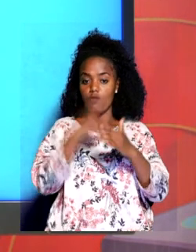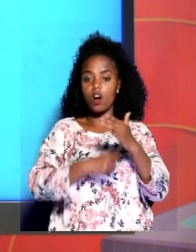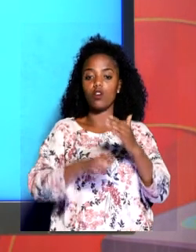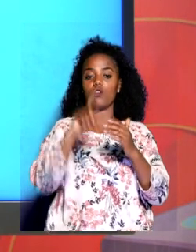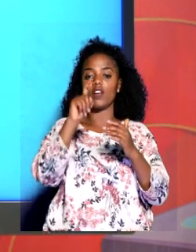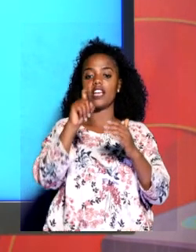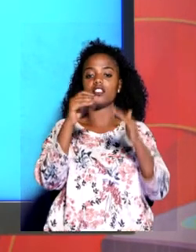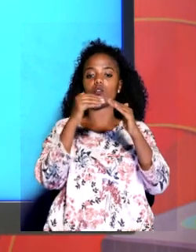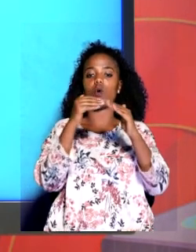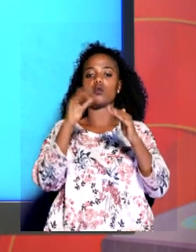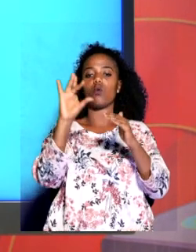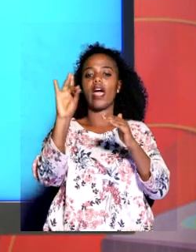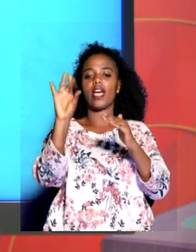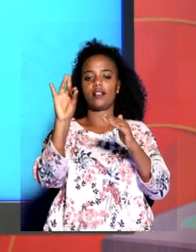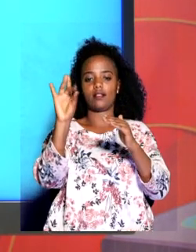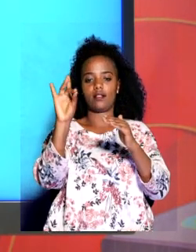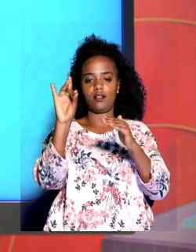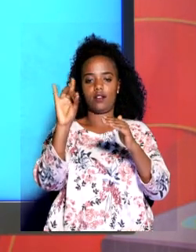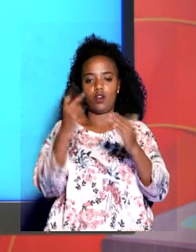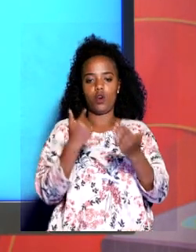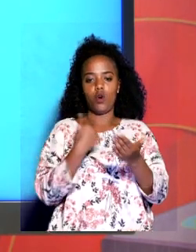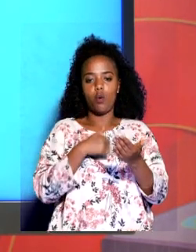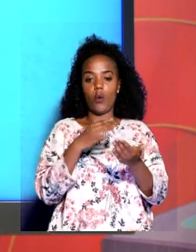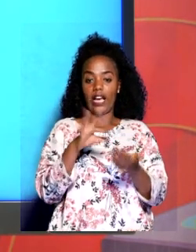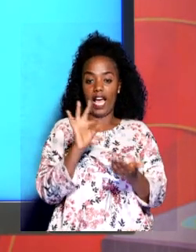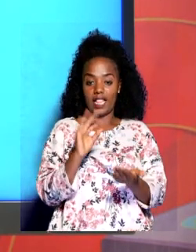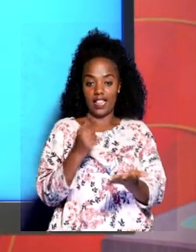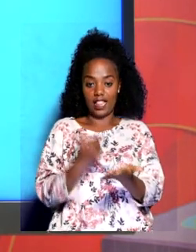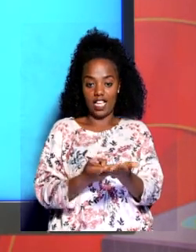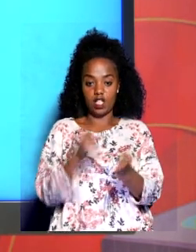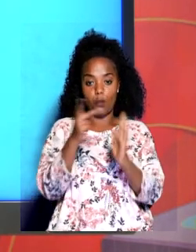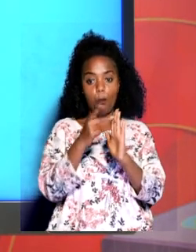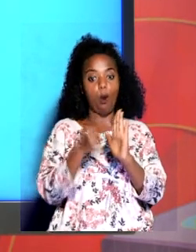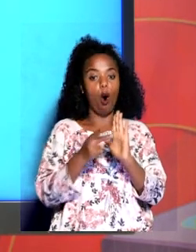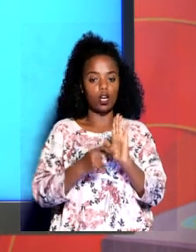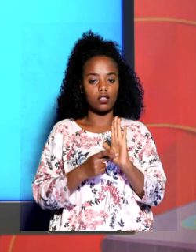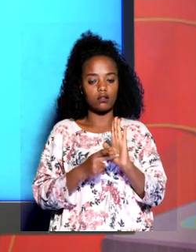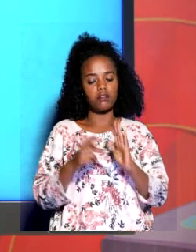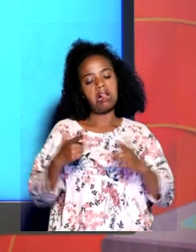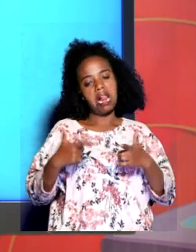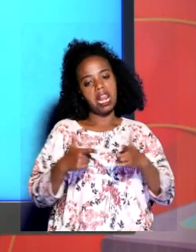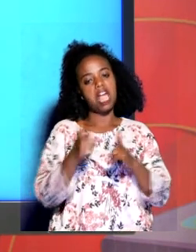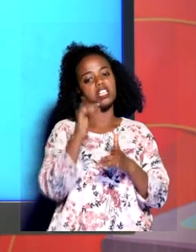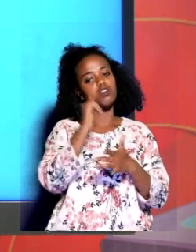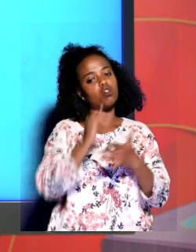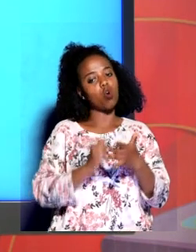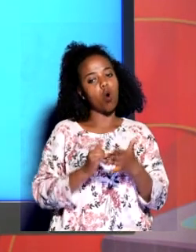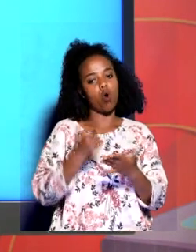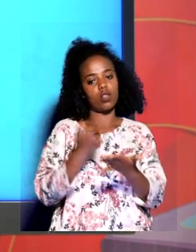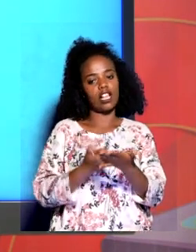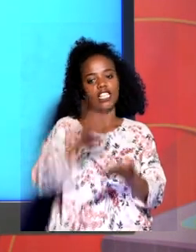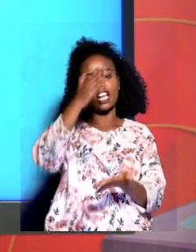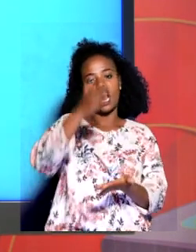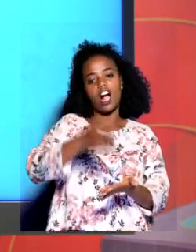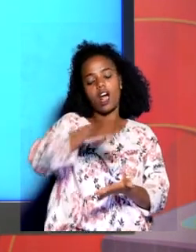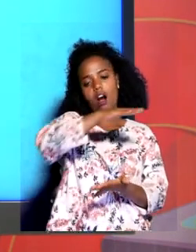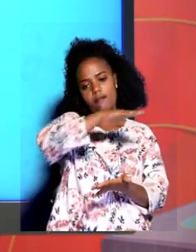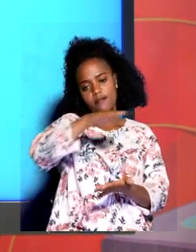x will be this, 8. We have these points. Now let's draw this graph.